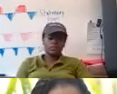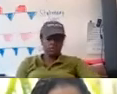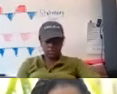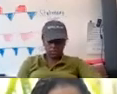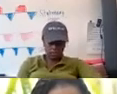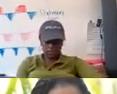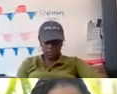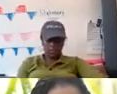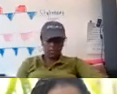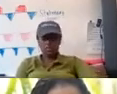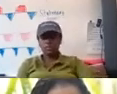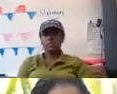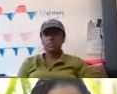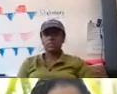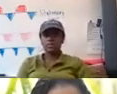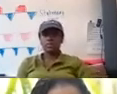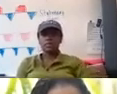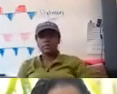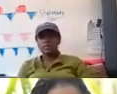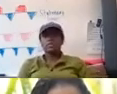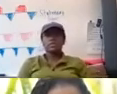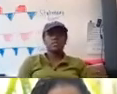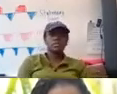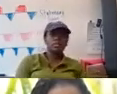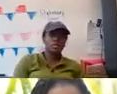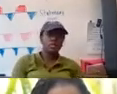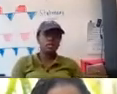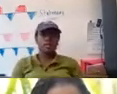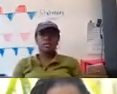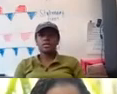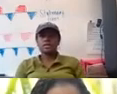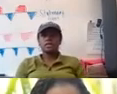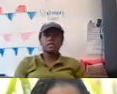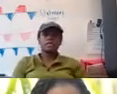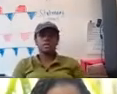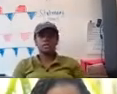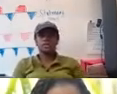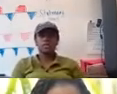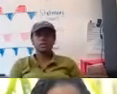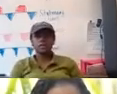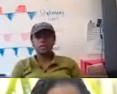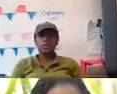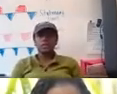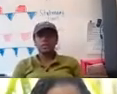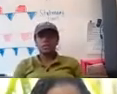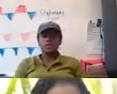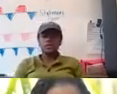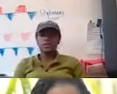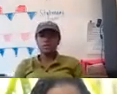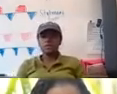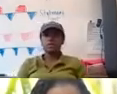the Tower Tonic nutrient solution. Developed by experts in plant and human nutrition, Tower Tonic Mineral Blend